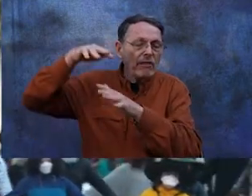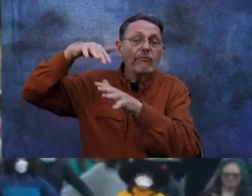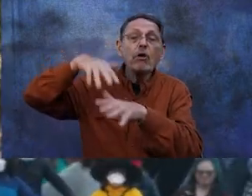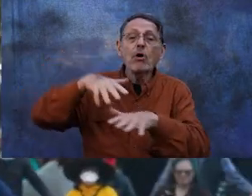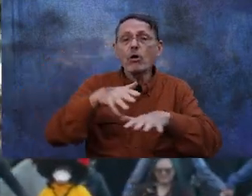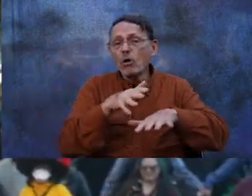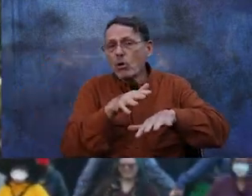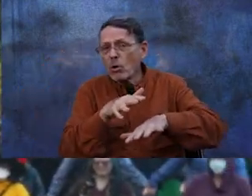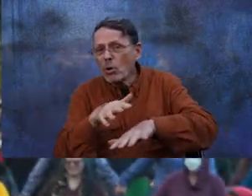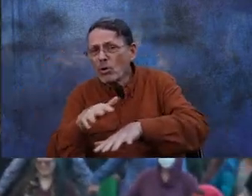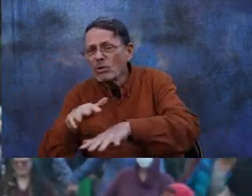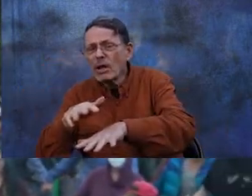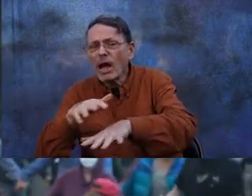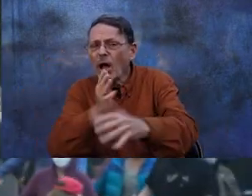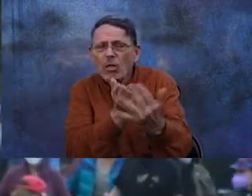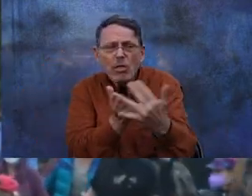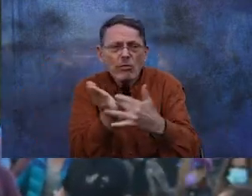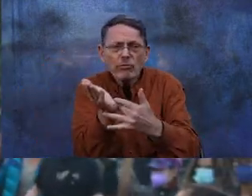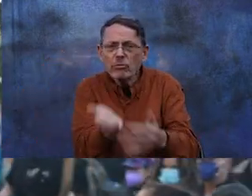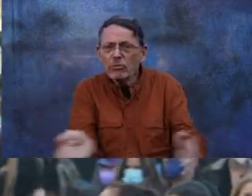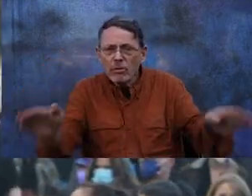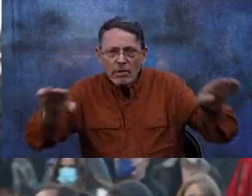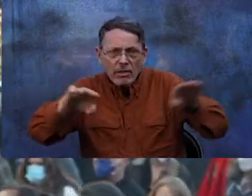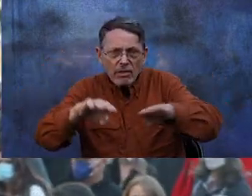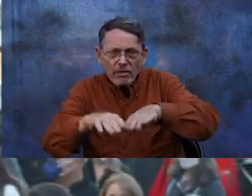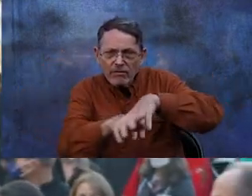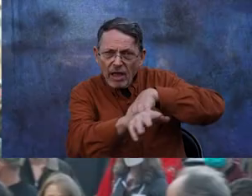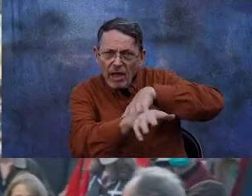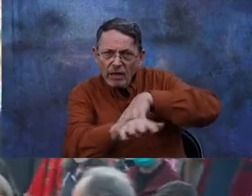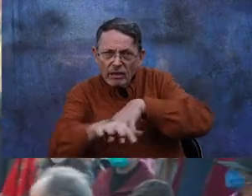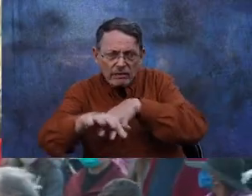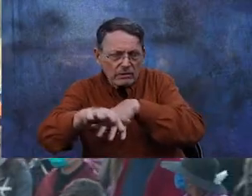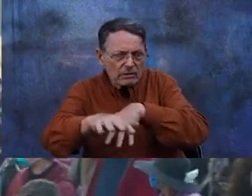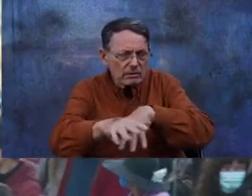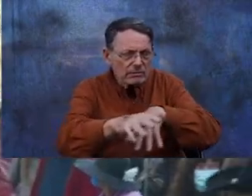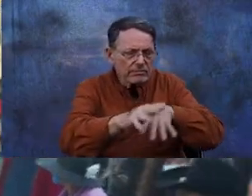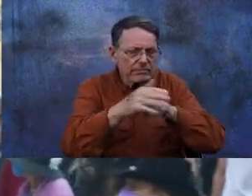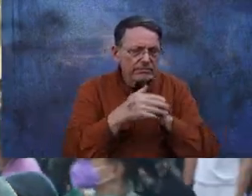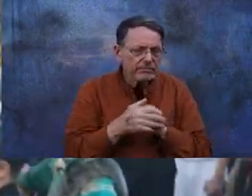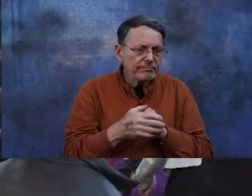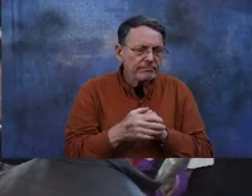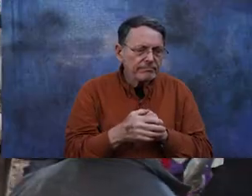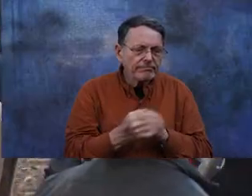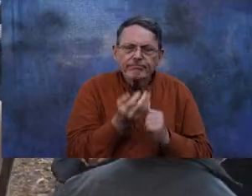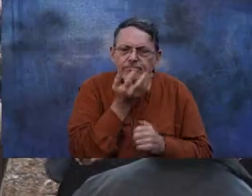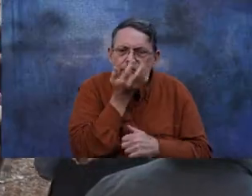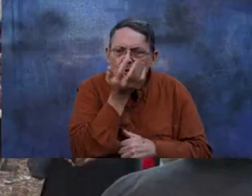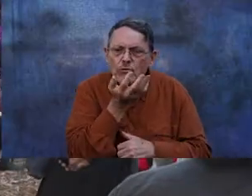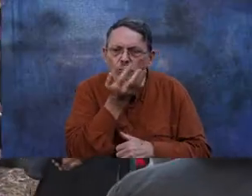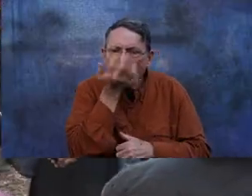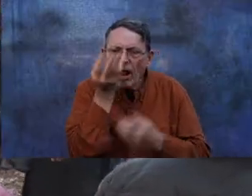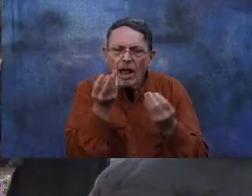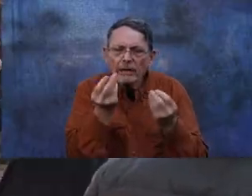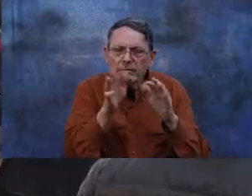Let it flow down through the valleys, the grasslands and